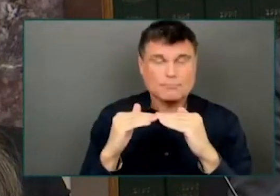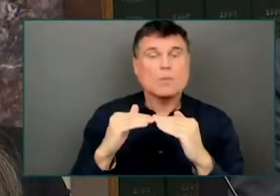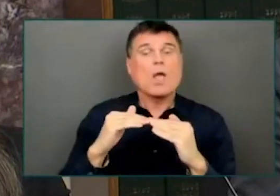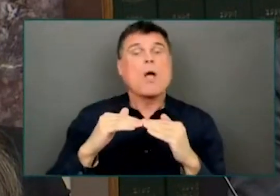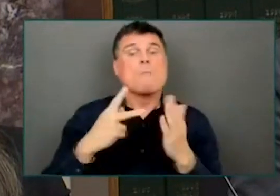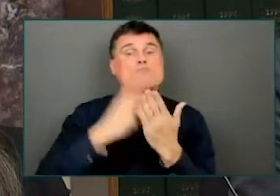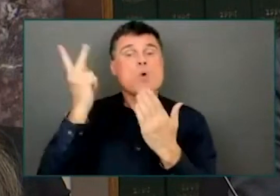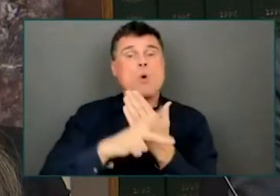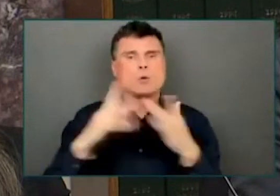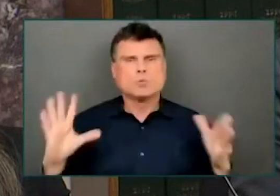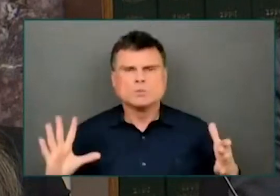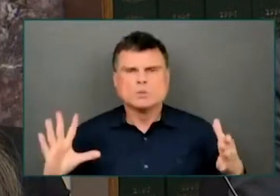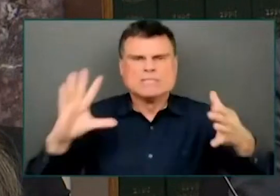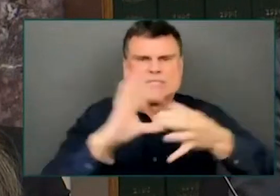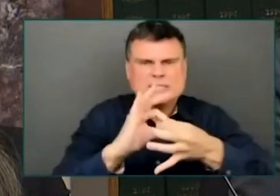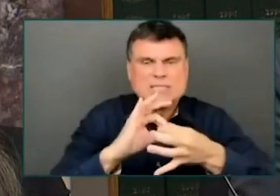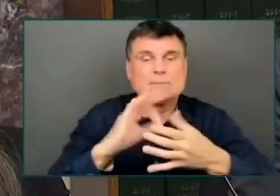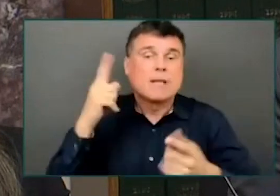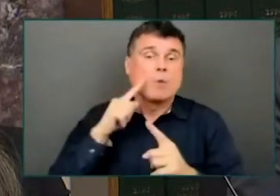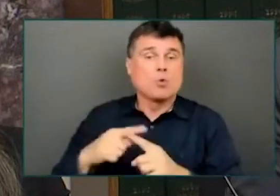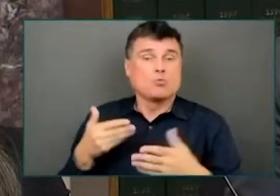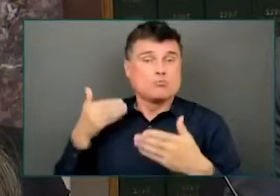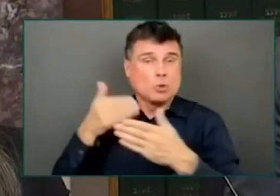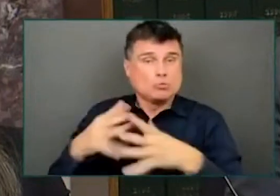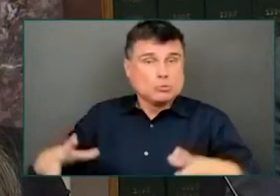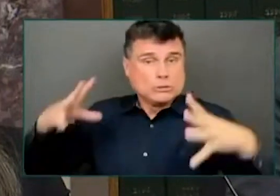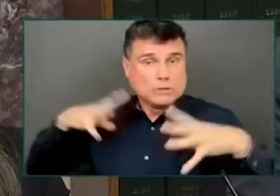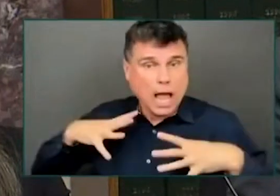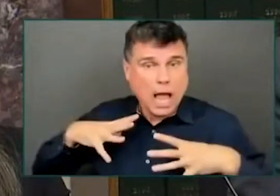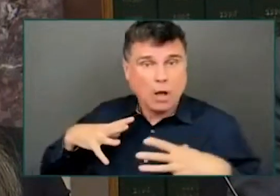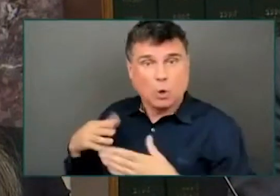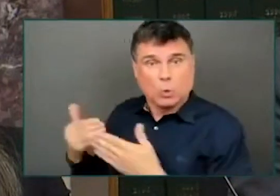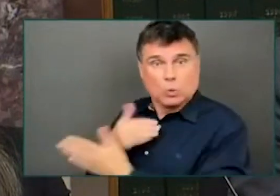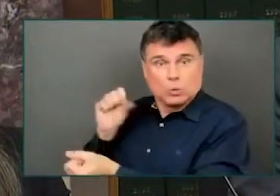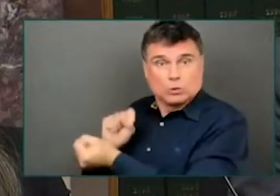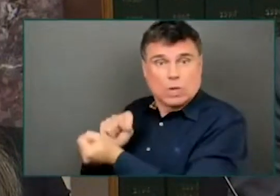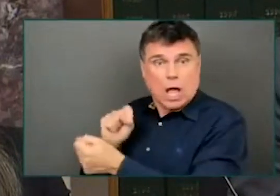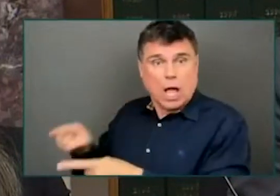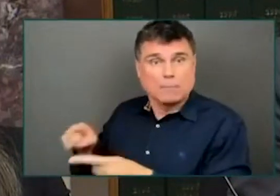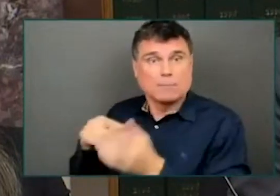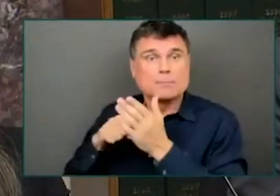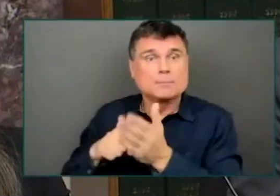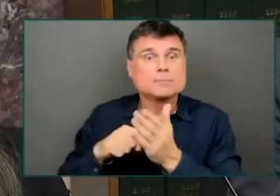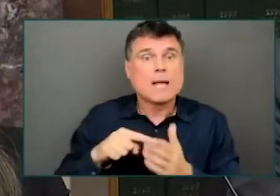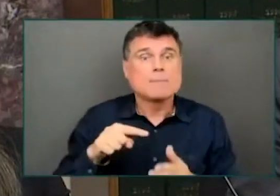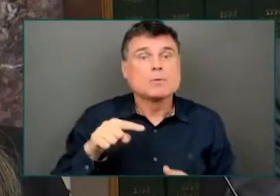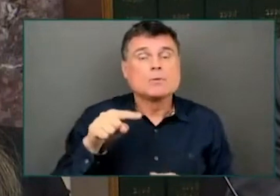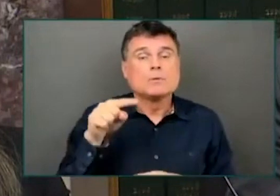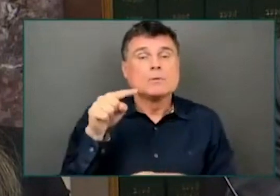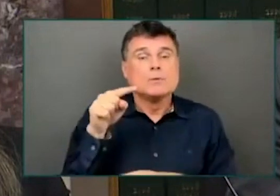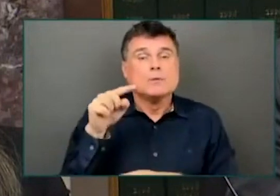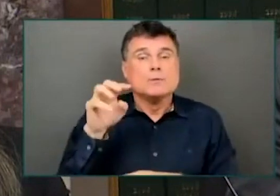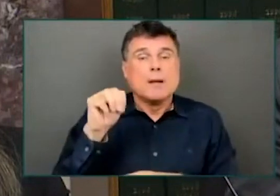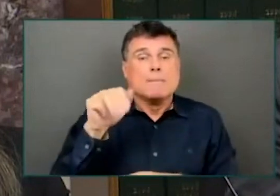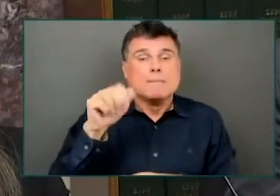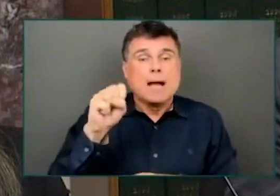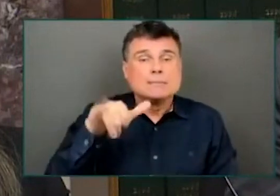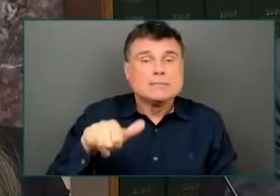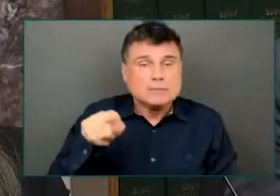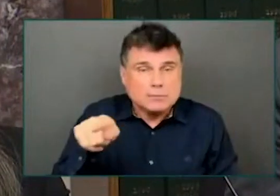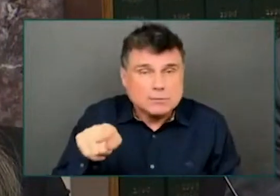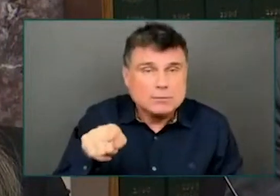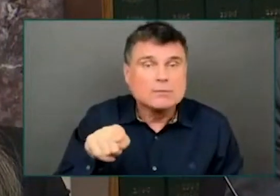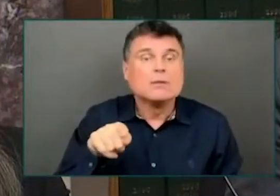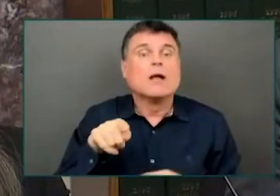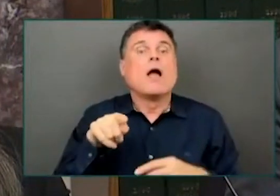mass timber, and connecting people with skills training. For communities, this supports partnerships with businesses, more diverse